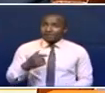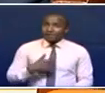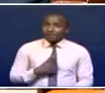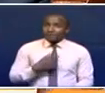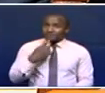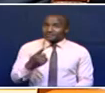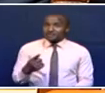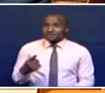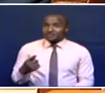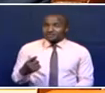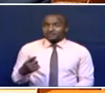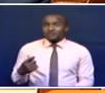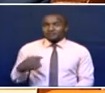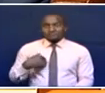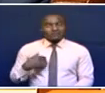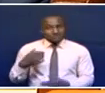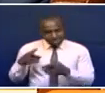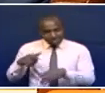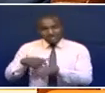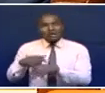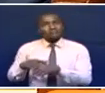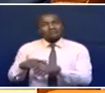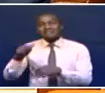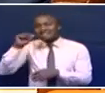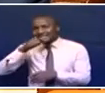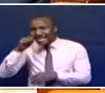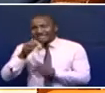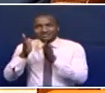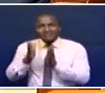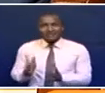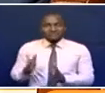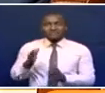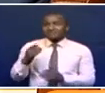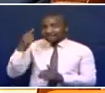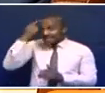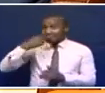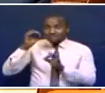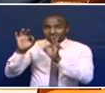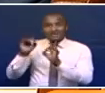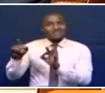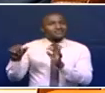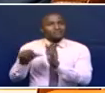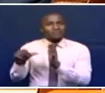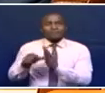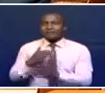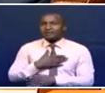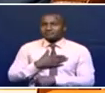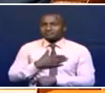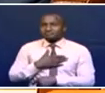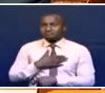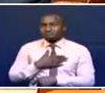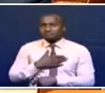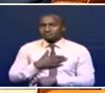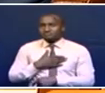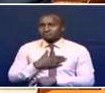this time I'll dirty my hands. This nice guy image is really what has been my undoing. Of course,